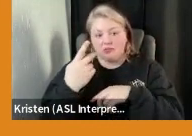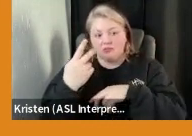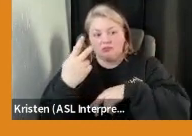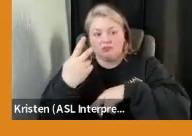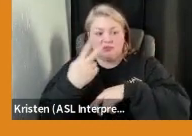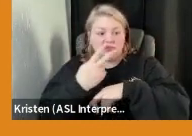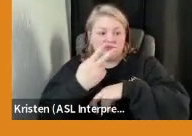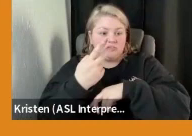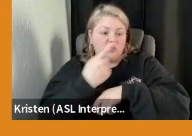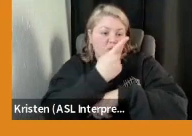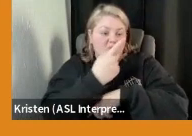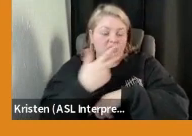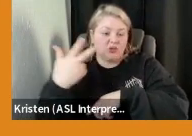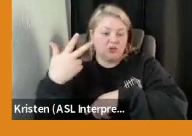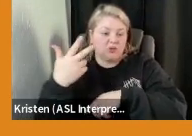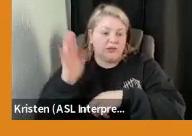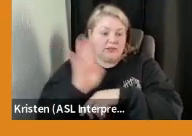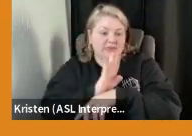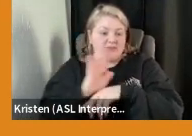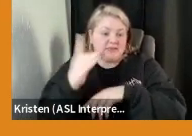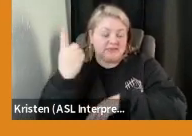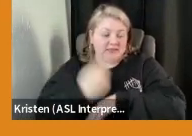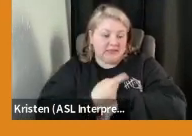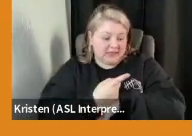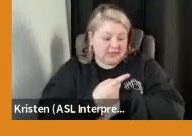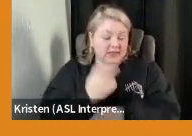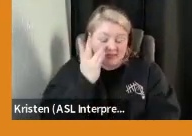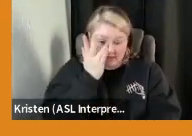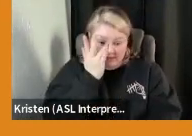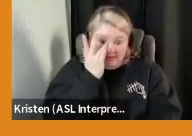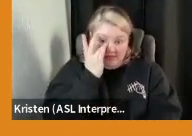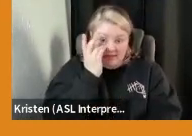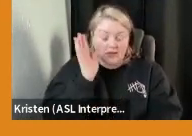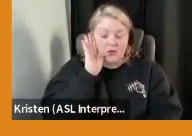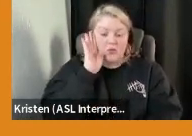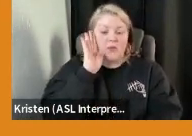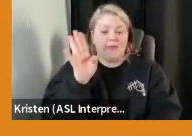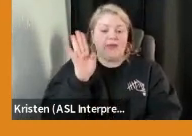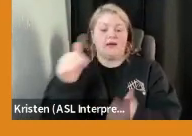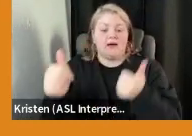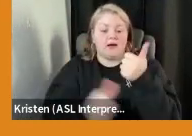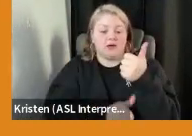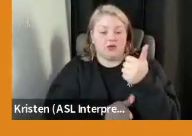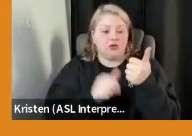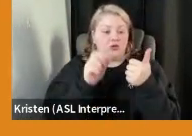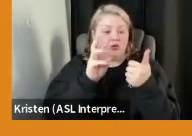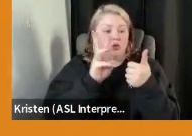link will be available on our guidelines under the how to apply section.